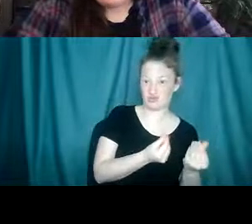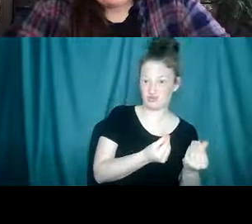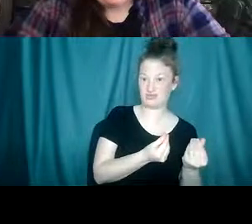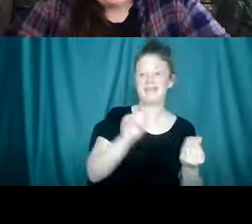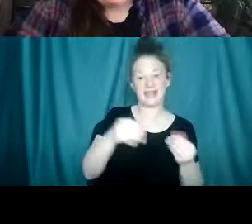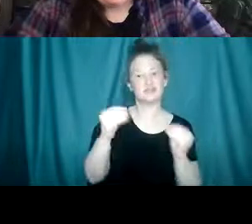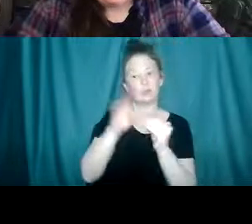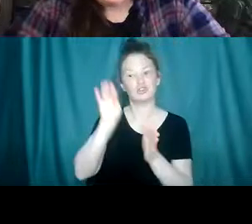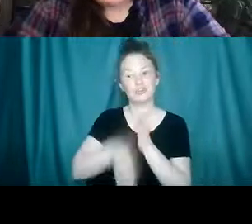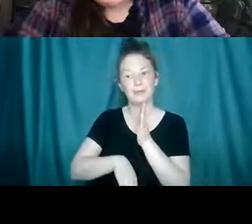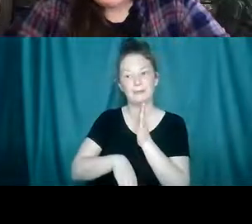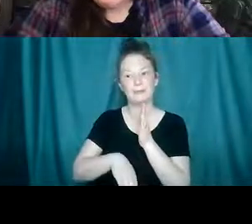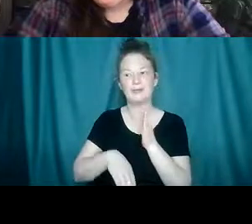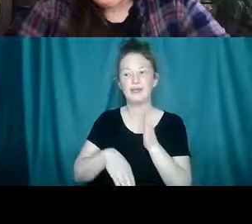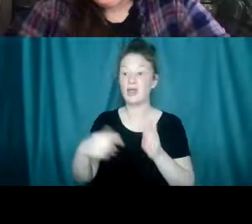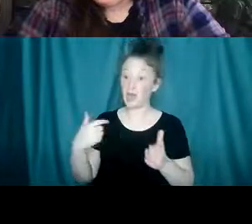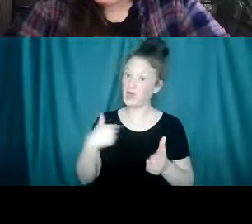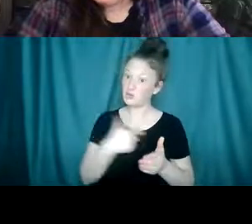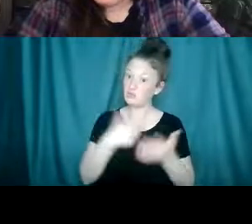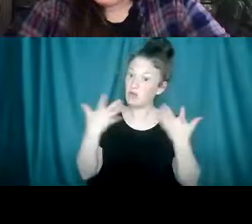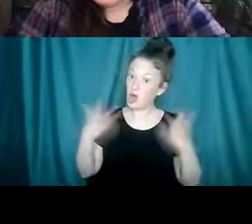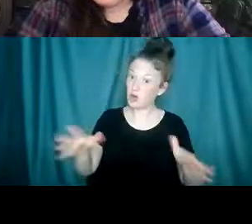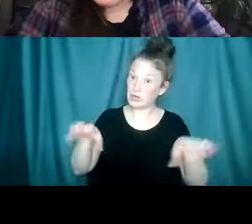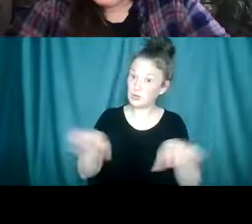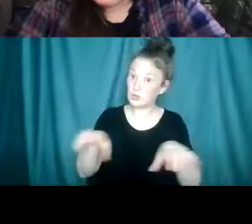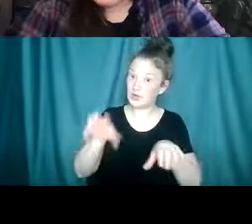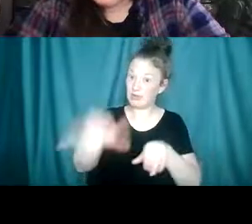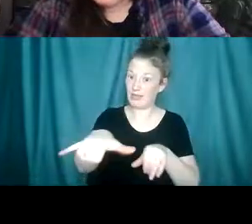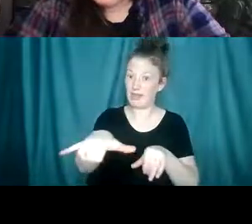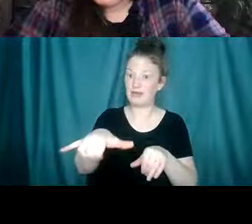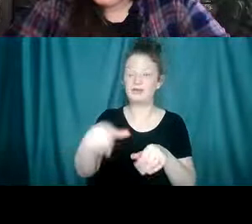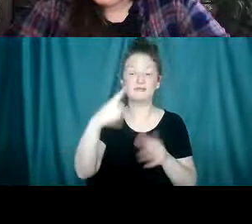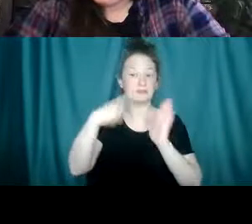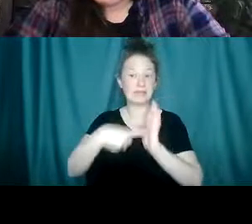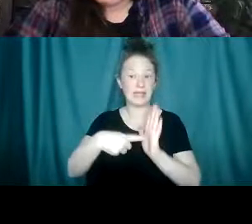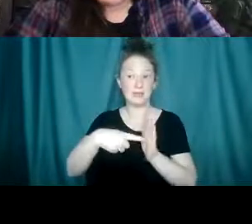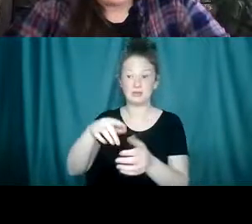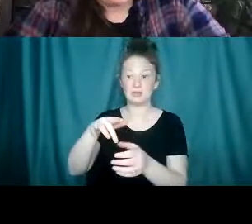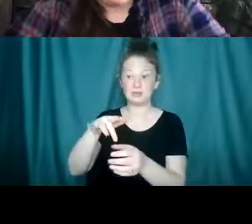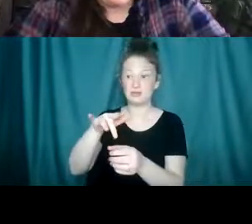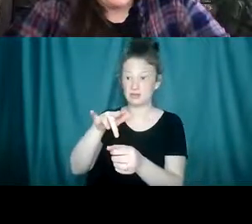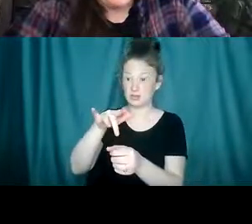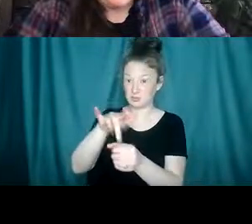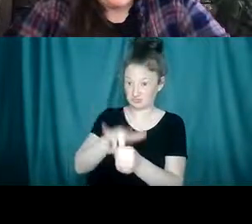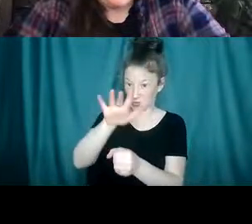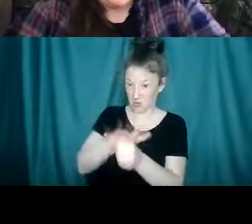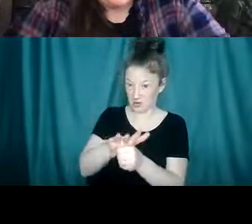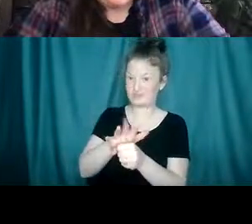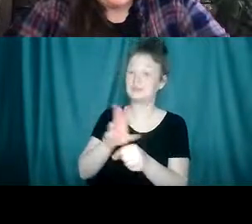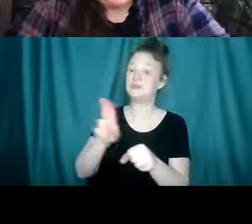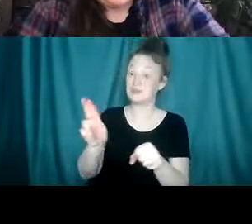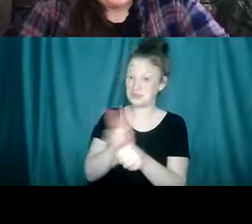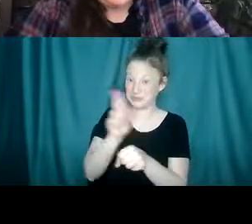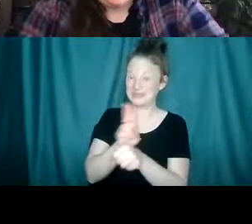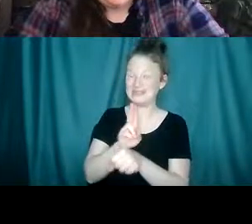And actually, we're doing that right now. For example, our sodas, is using carbon dioxide